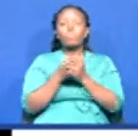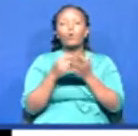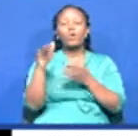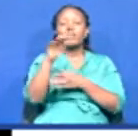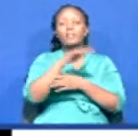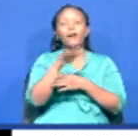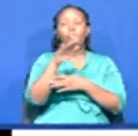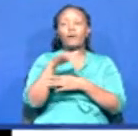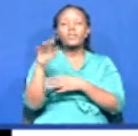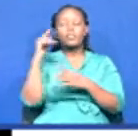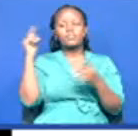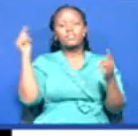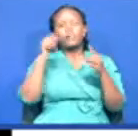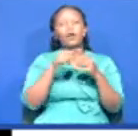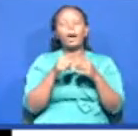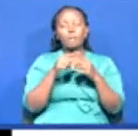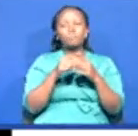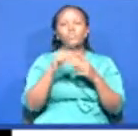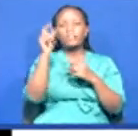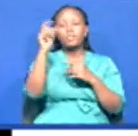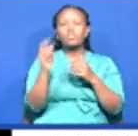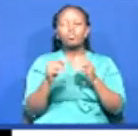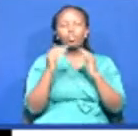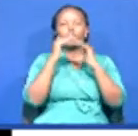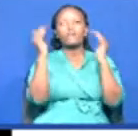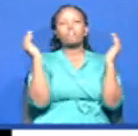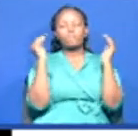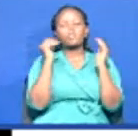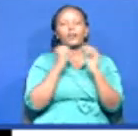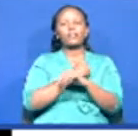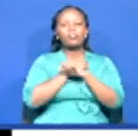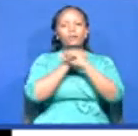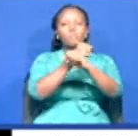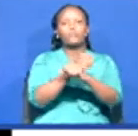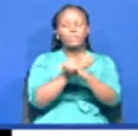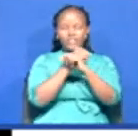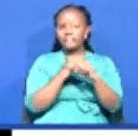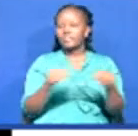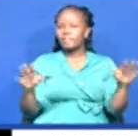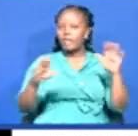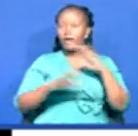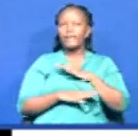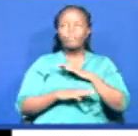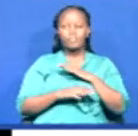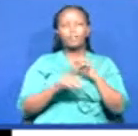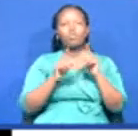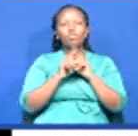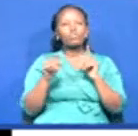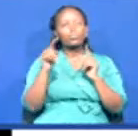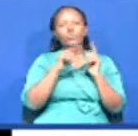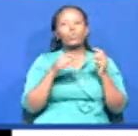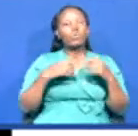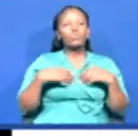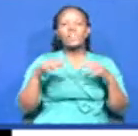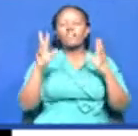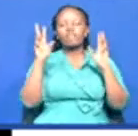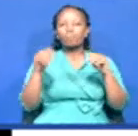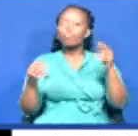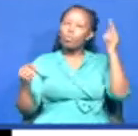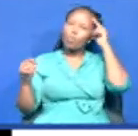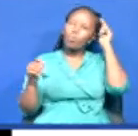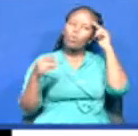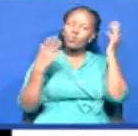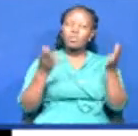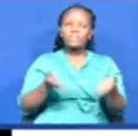up to the grassroots, they are taken care of adequately, and we have no reason to